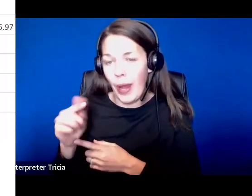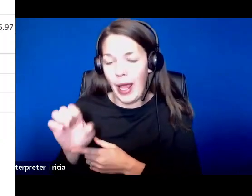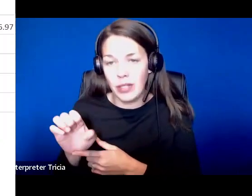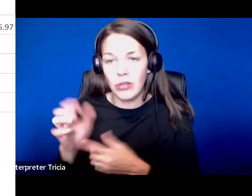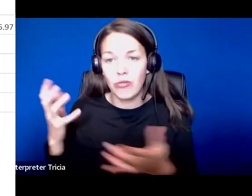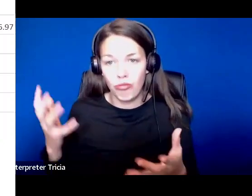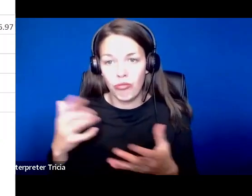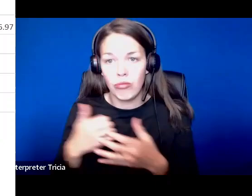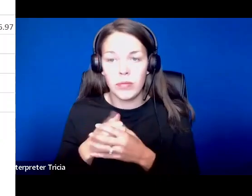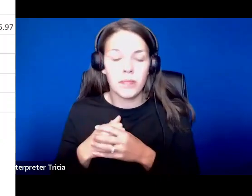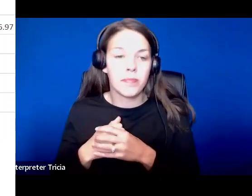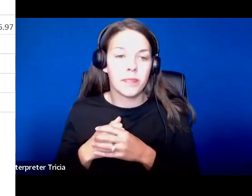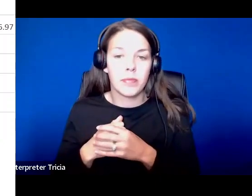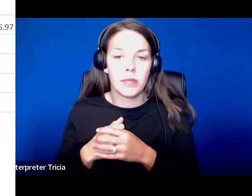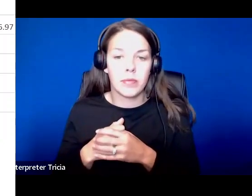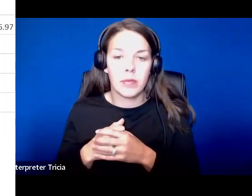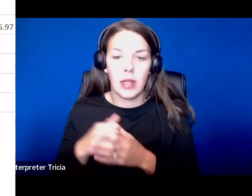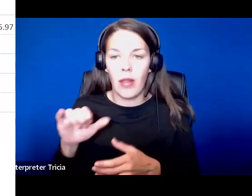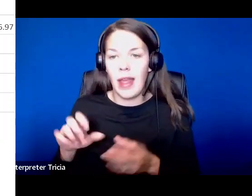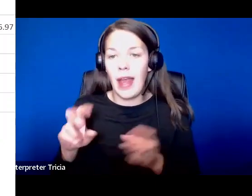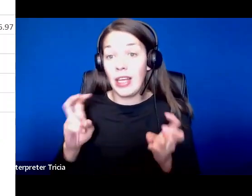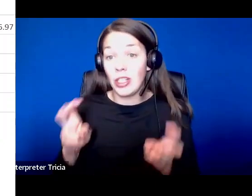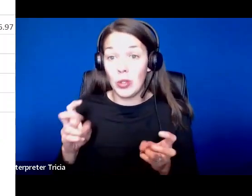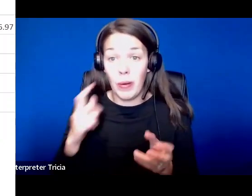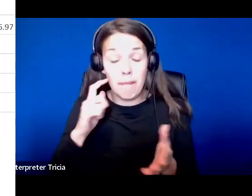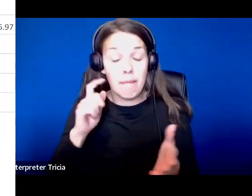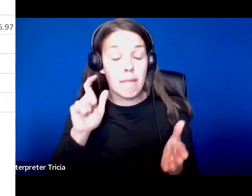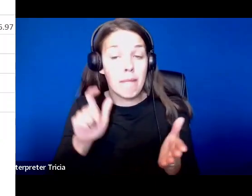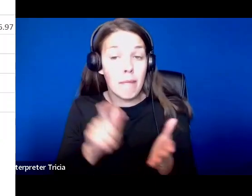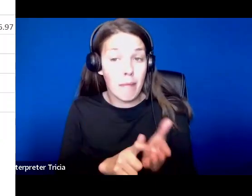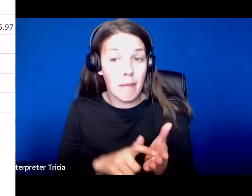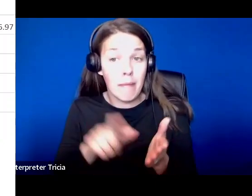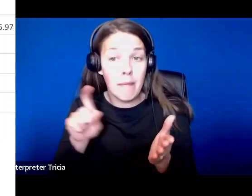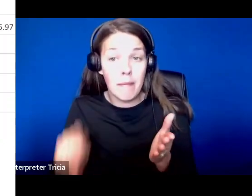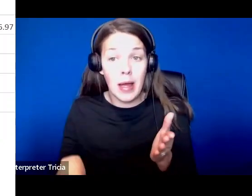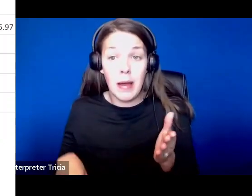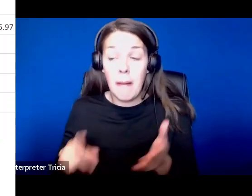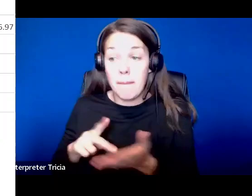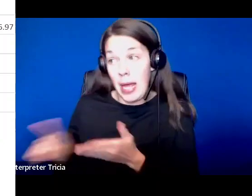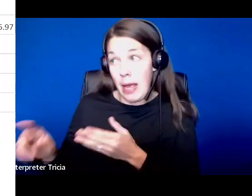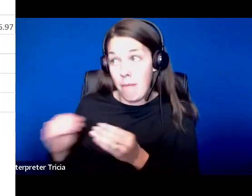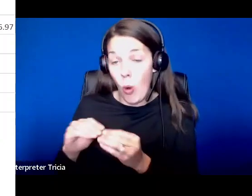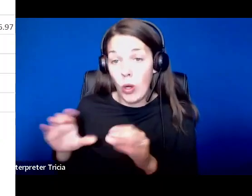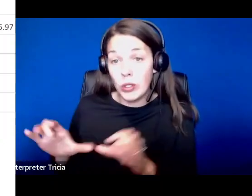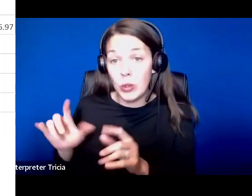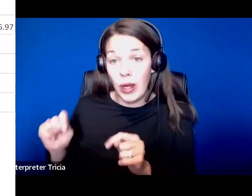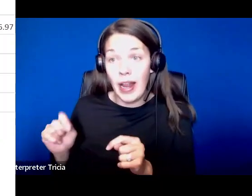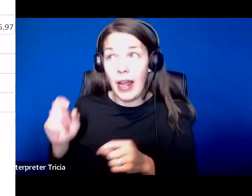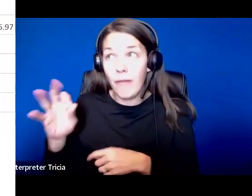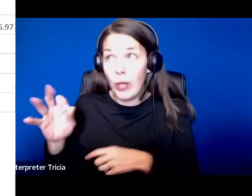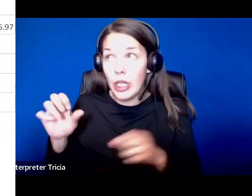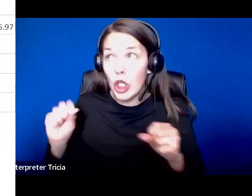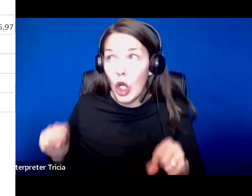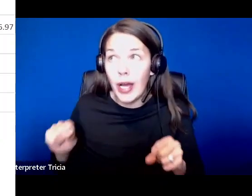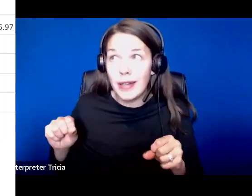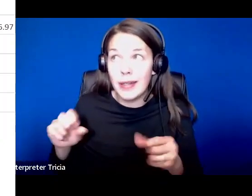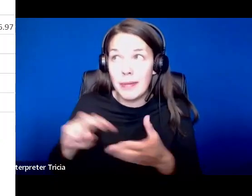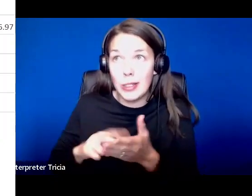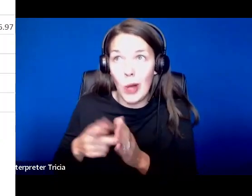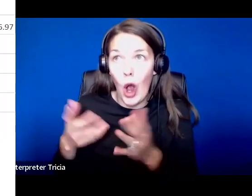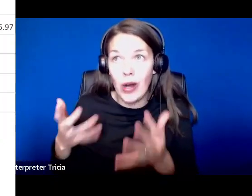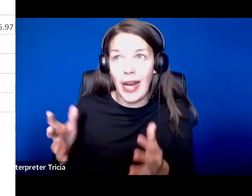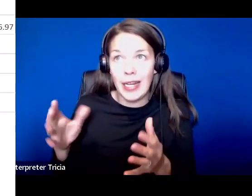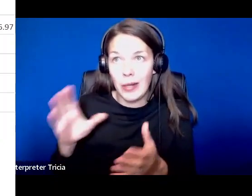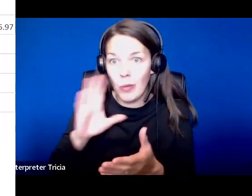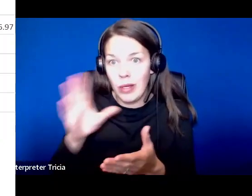this is an issue that it's just got to be recognized. If you can pay more, do it. But if we could do it, we probably already would. But you're going to have to come up with